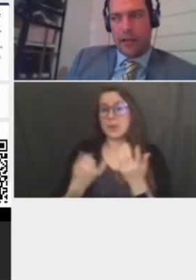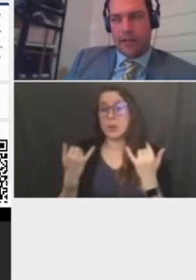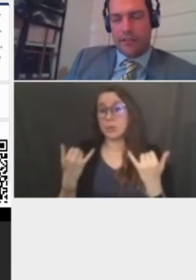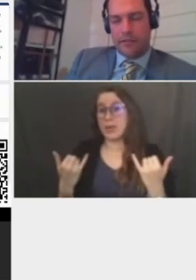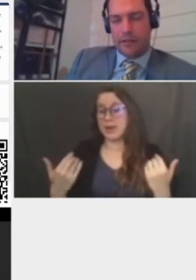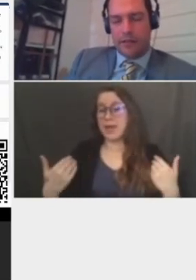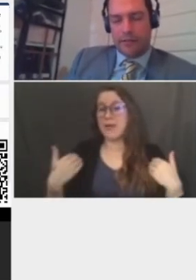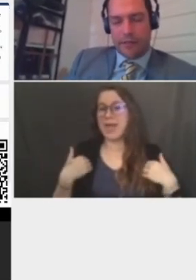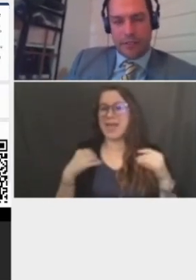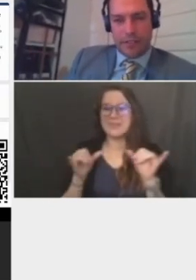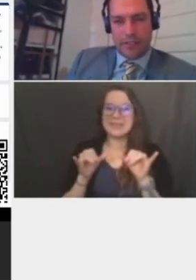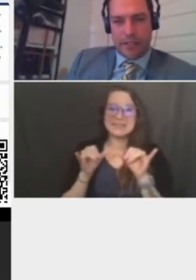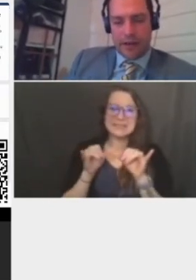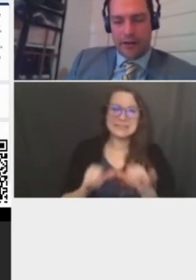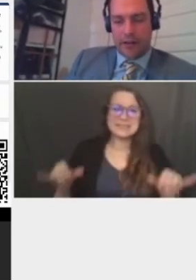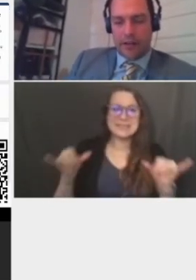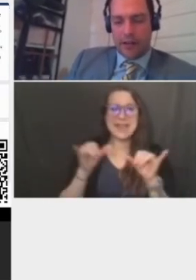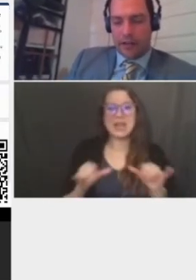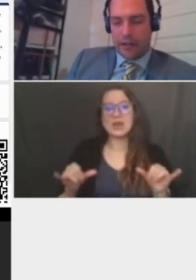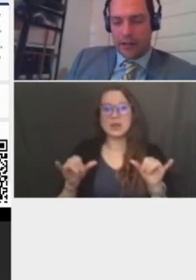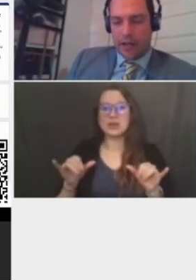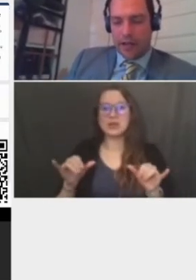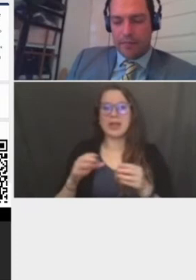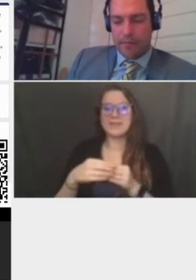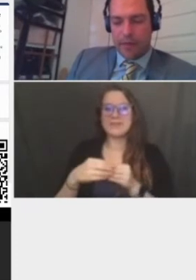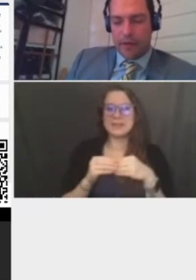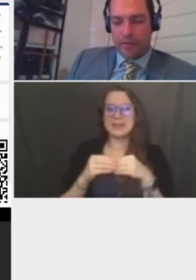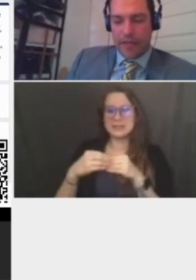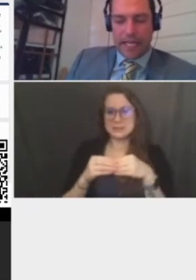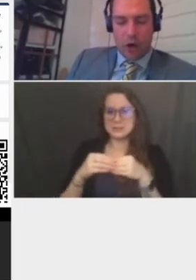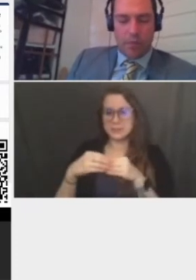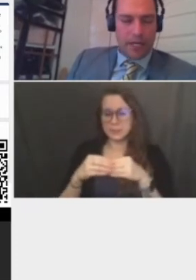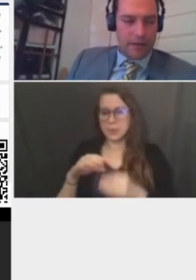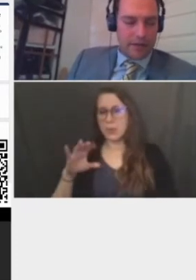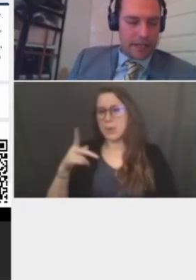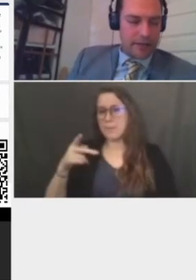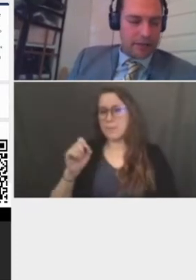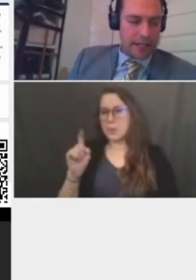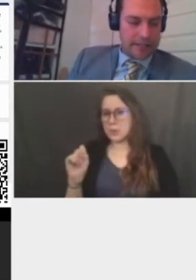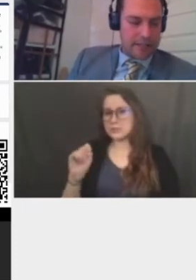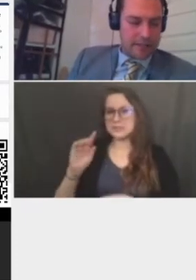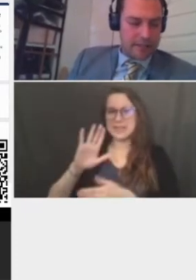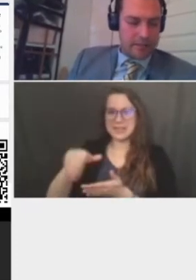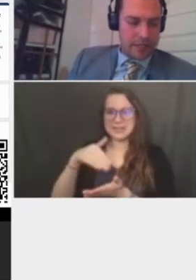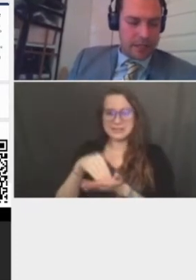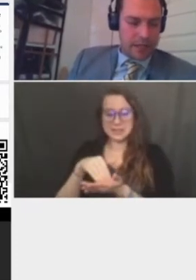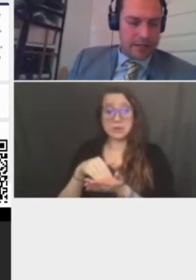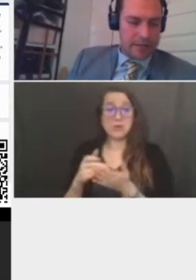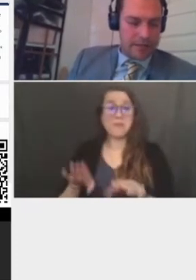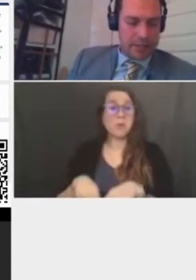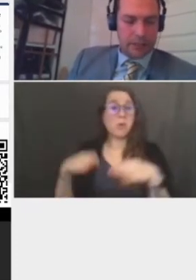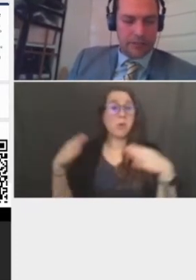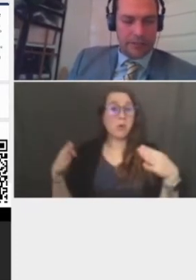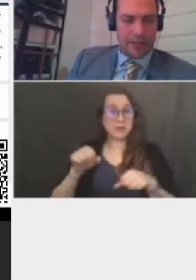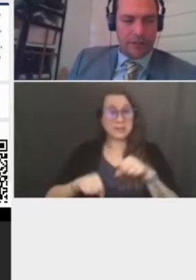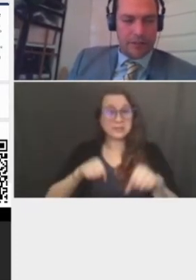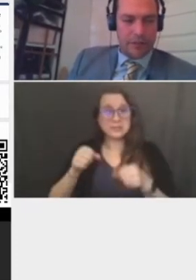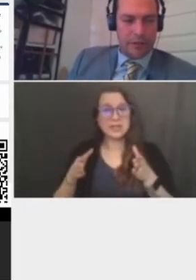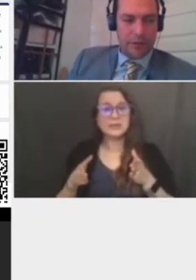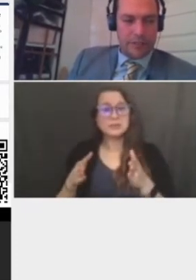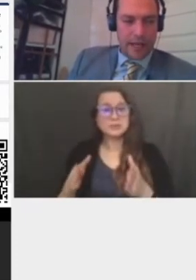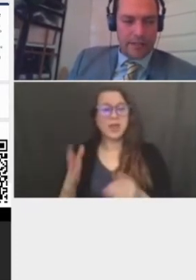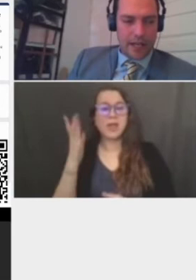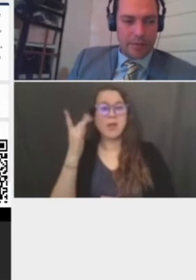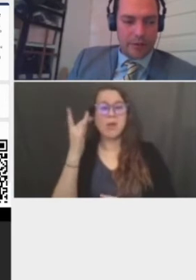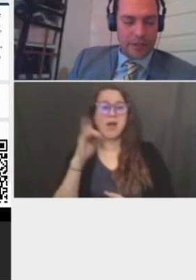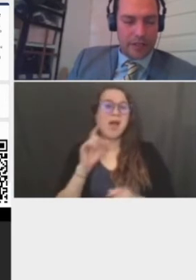put a flex post in the center of any opening in our cycle tracks because of the potential for vehicles